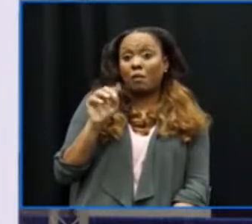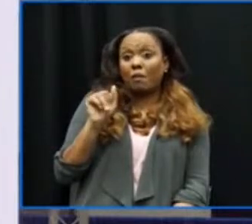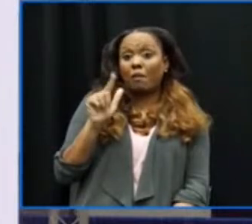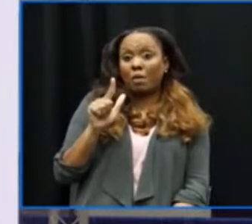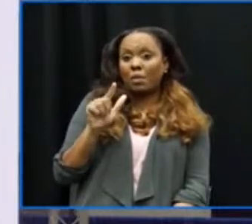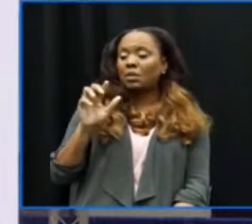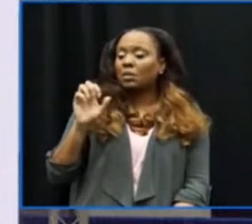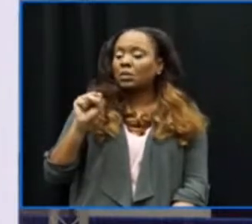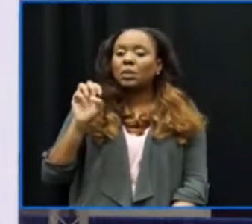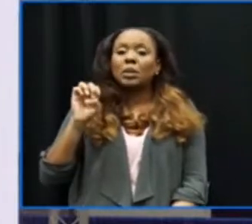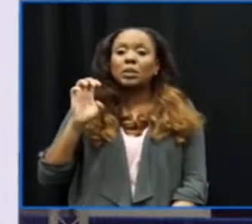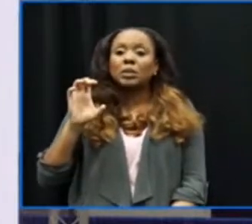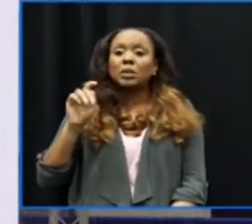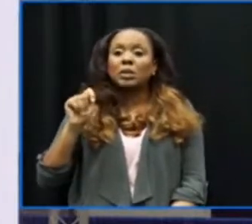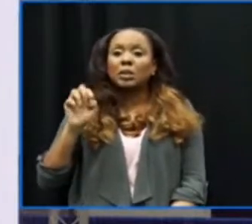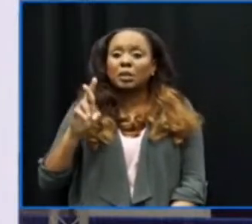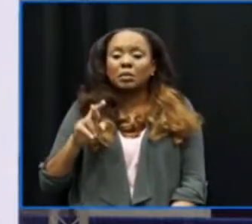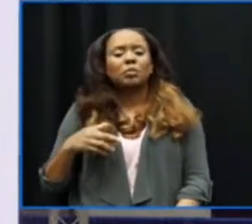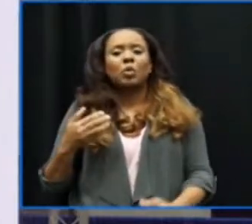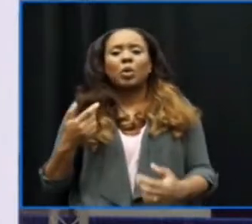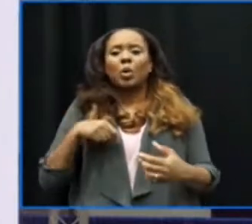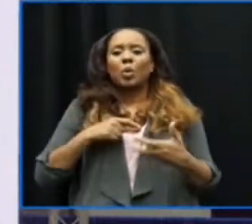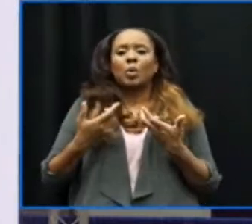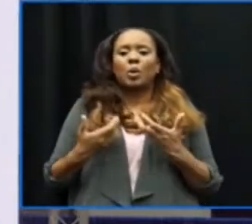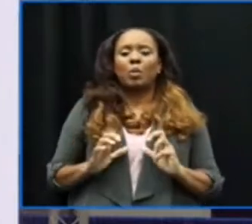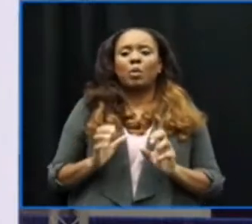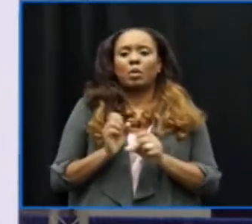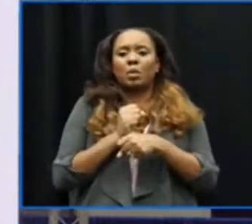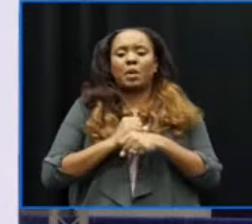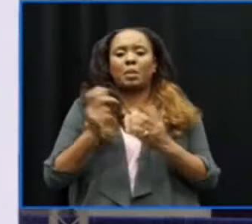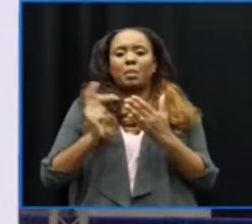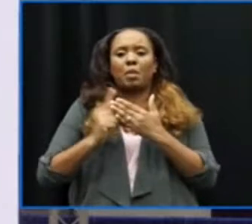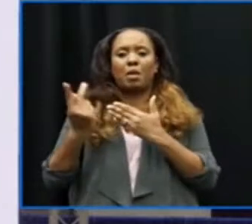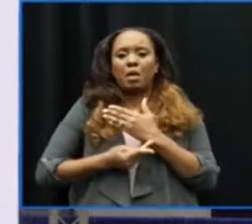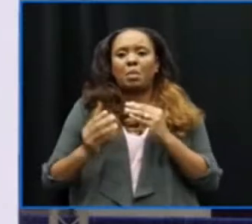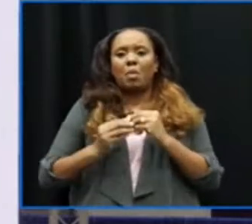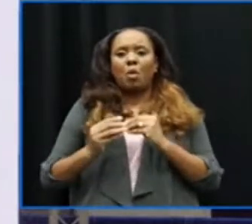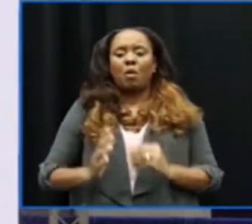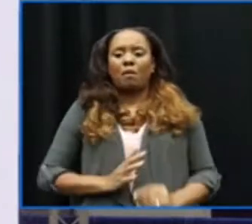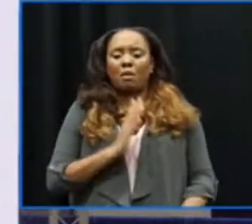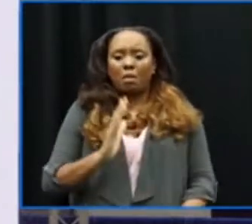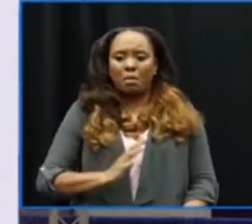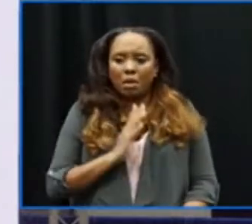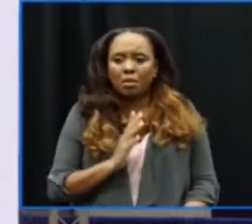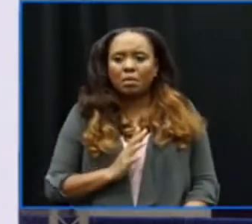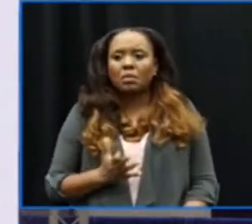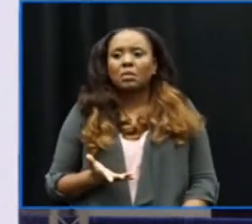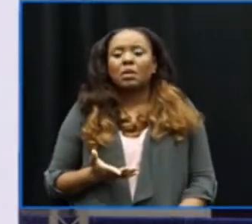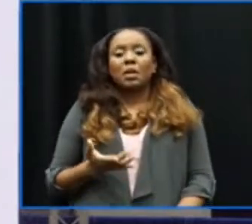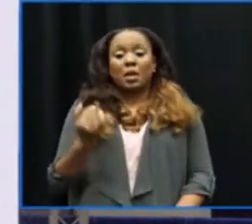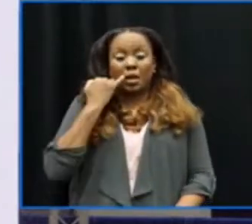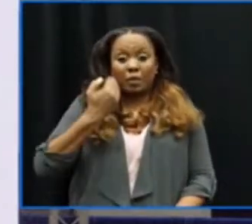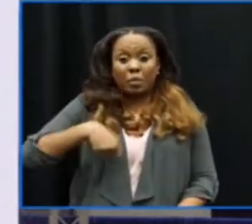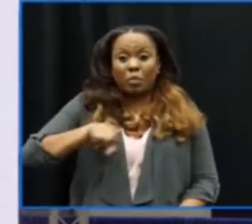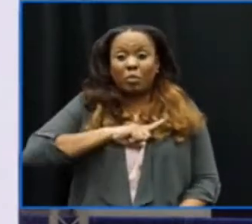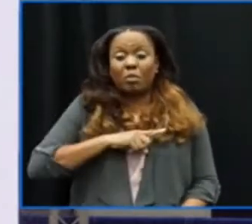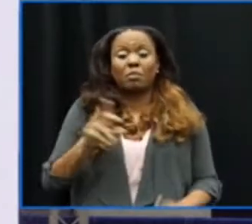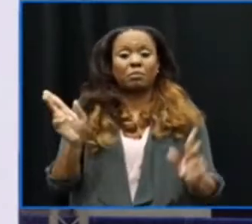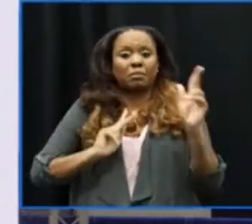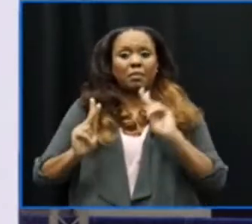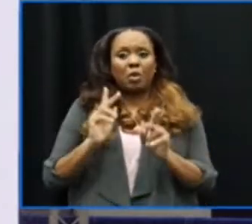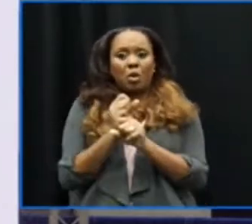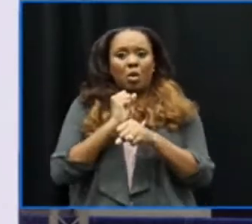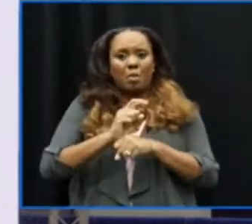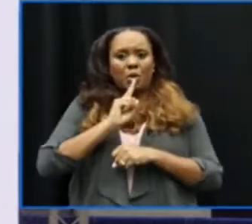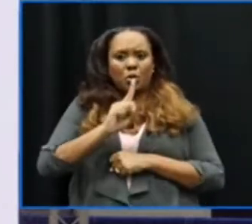formalize programs or make them more formal. We have to meet them where they are. And I think as a people, if we are committed to ensuring